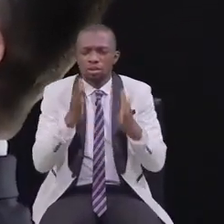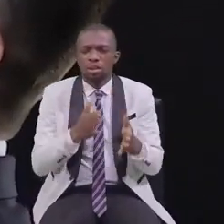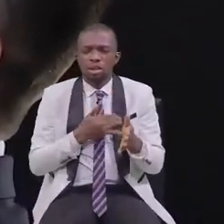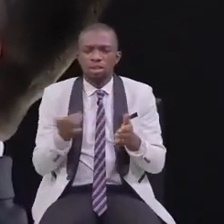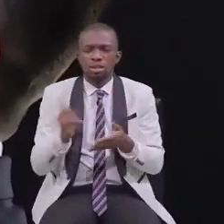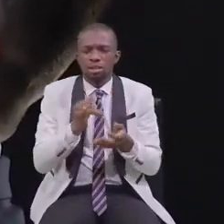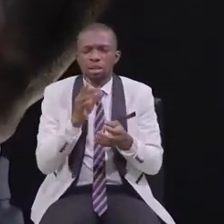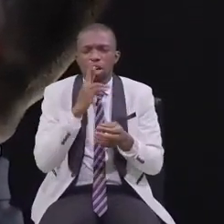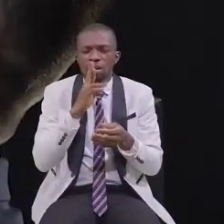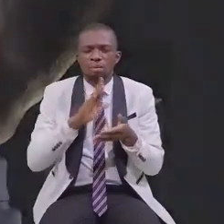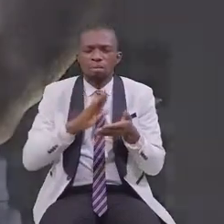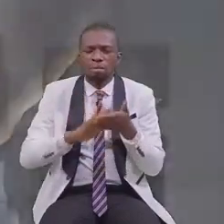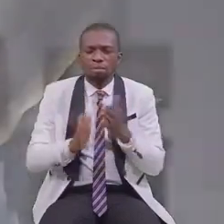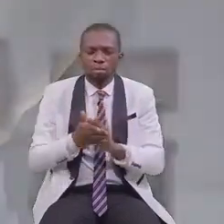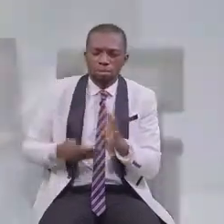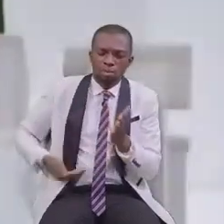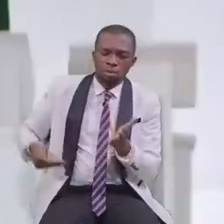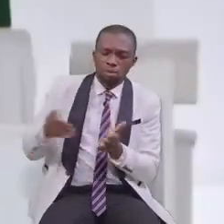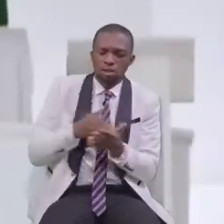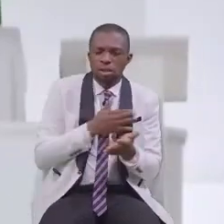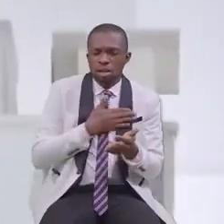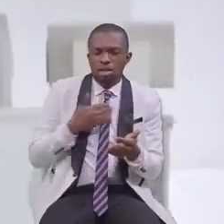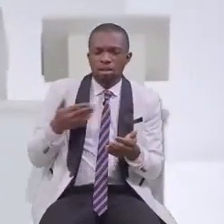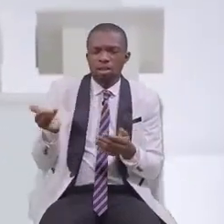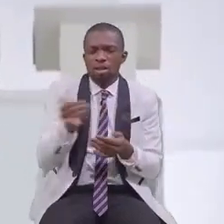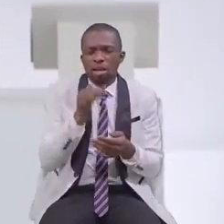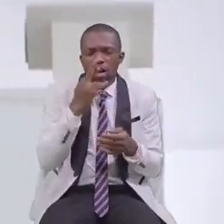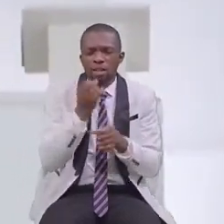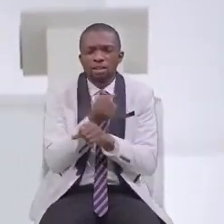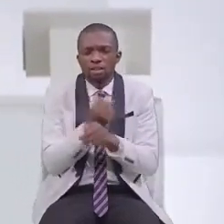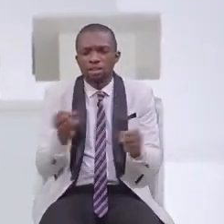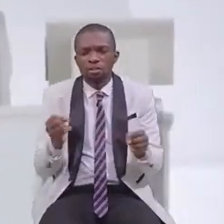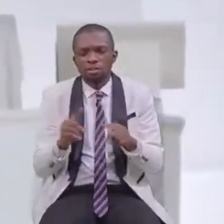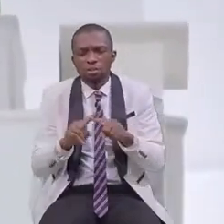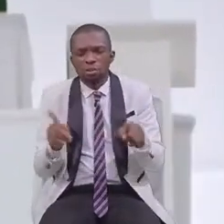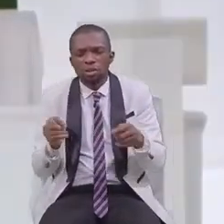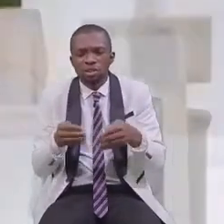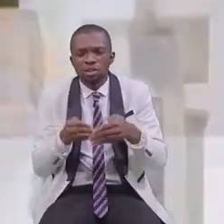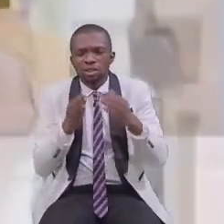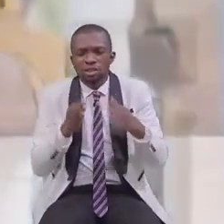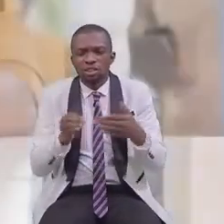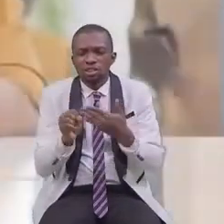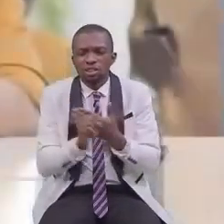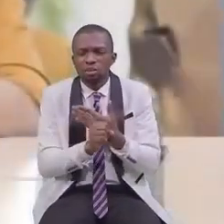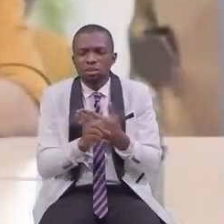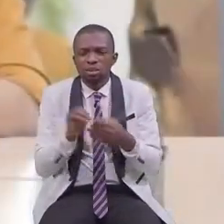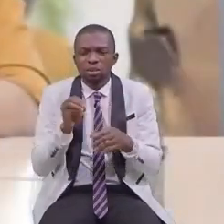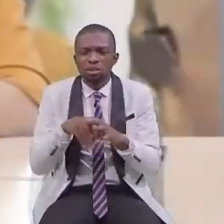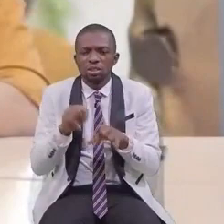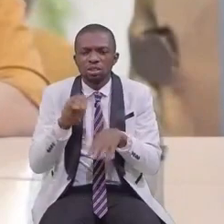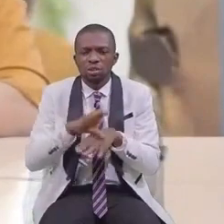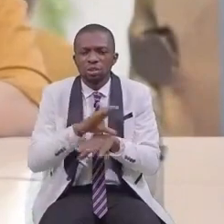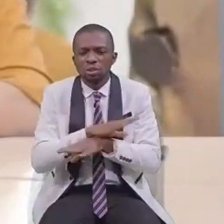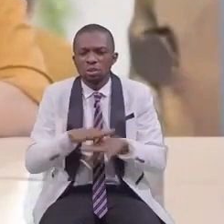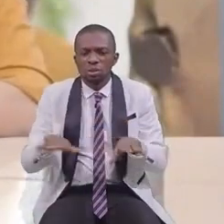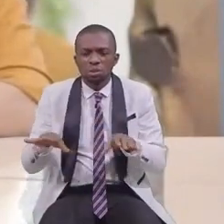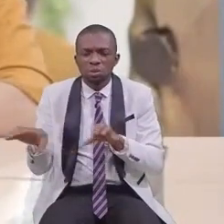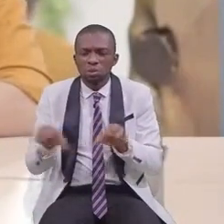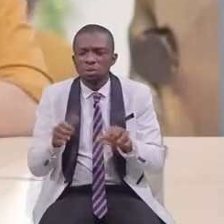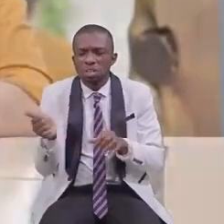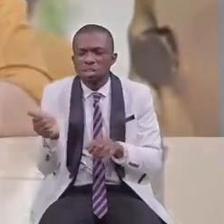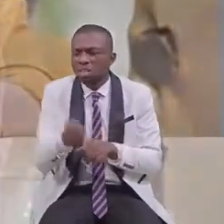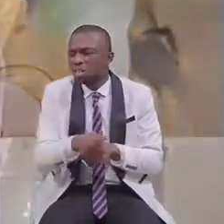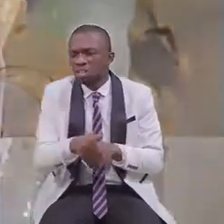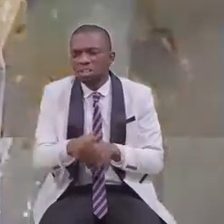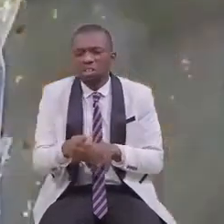and they're saved. But the leadership in the church does not do any follow-up. All those souls are